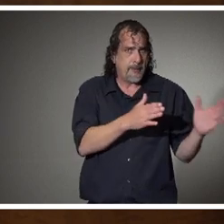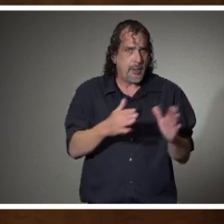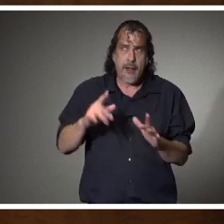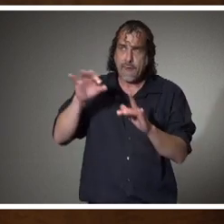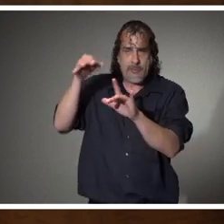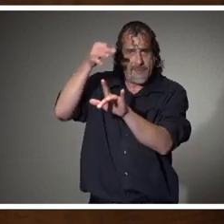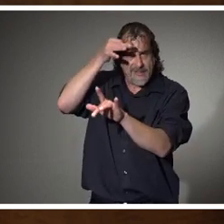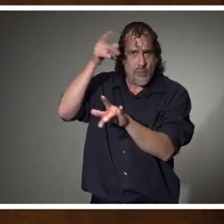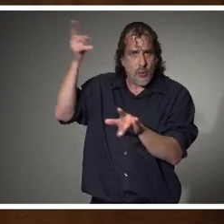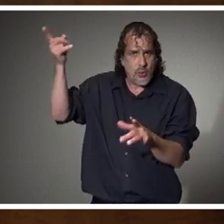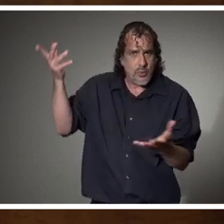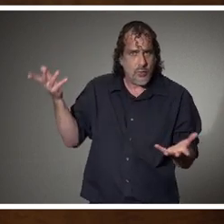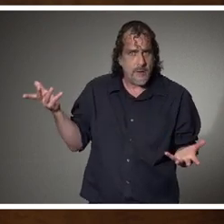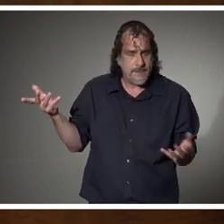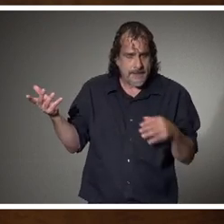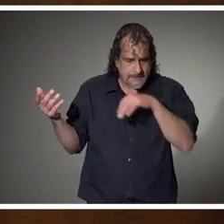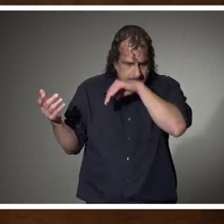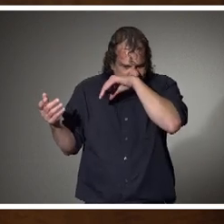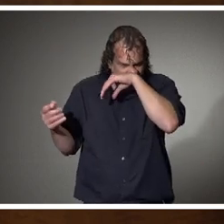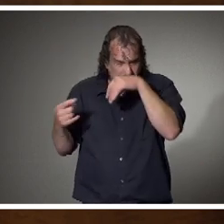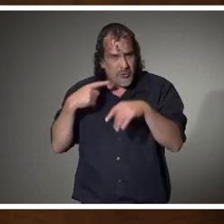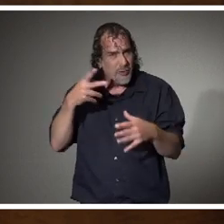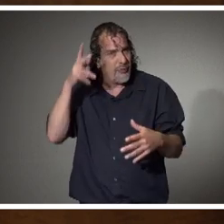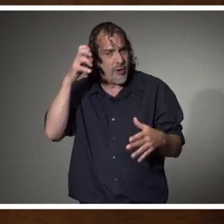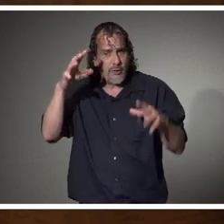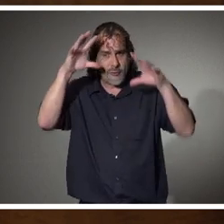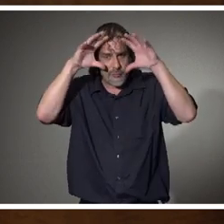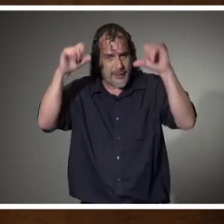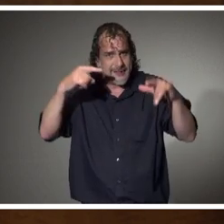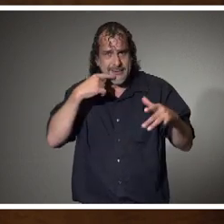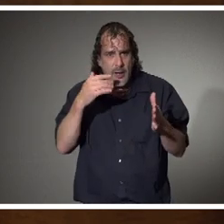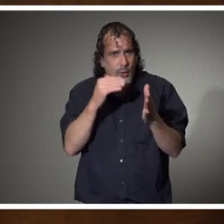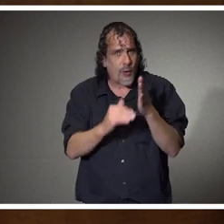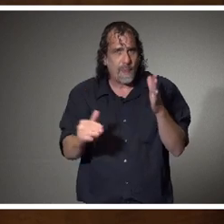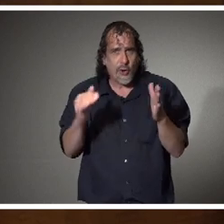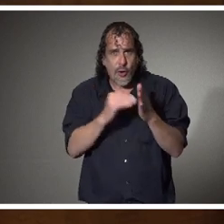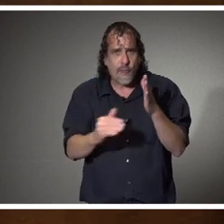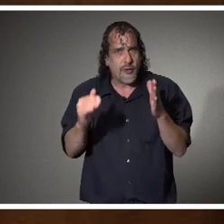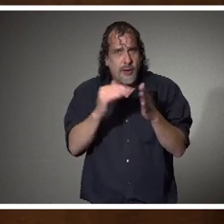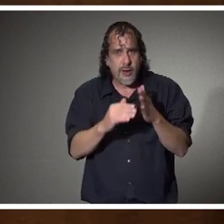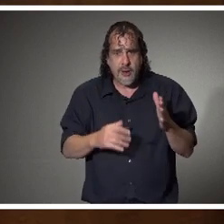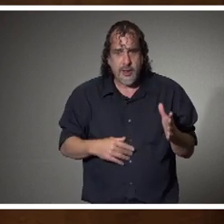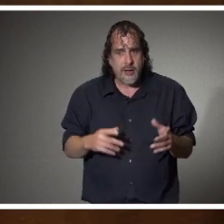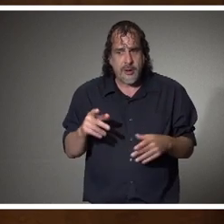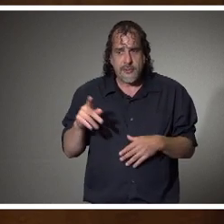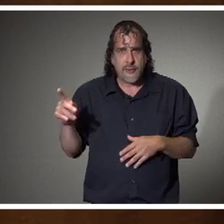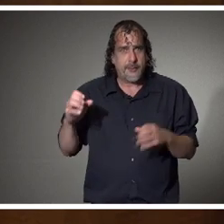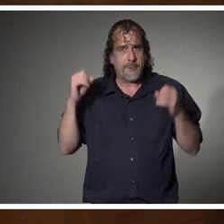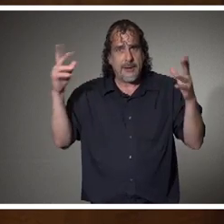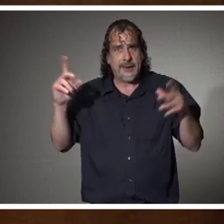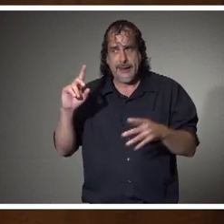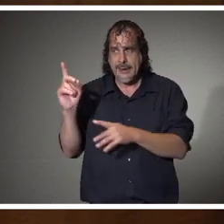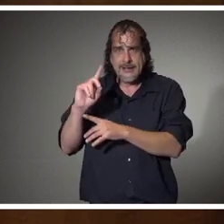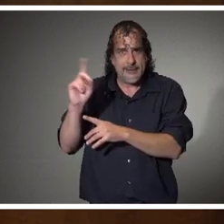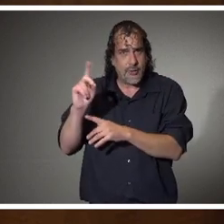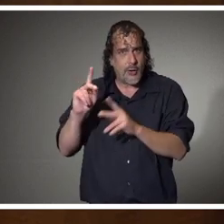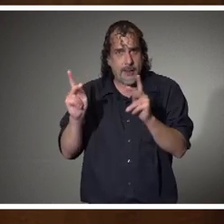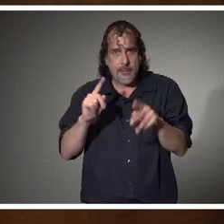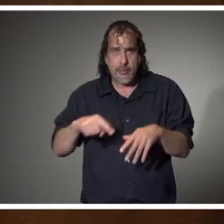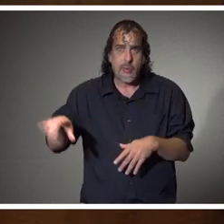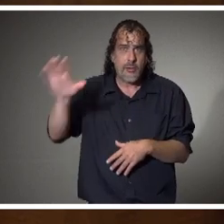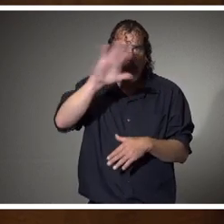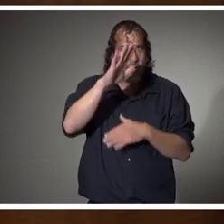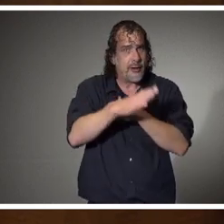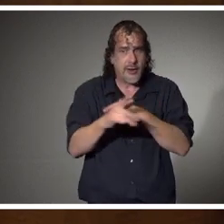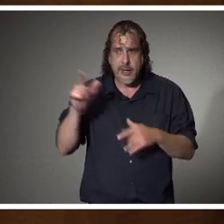government, as you have heard President Trump say repeatedly, much to the chagrin of Joe Biden and many other Democrats around the country. He was